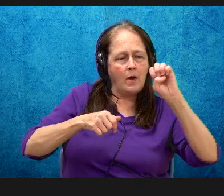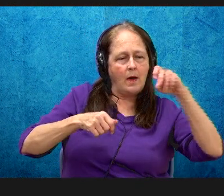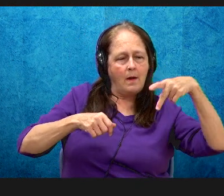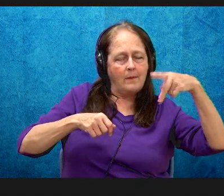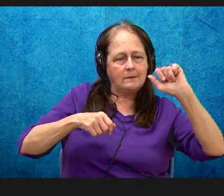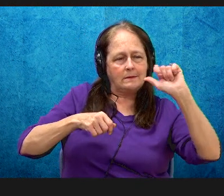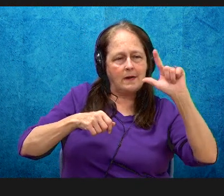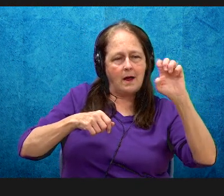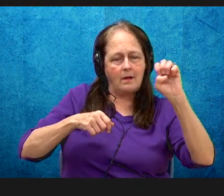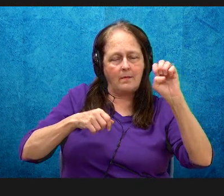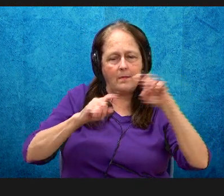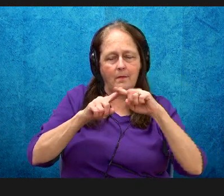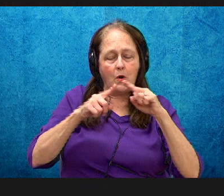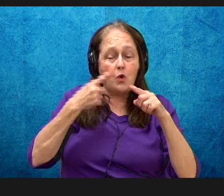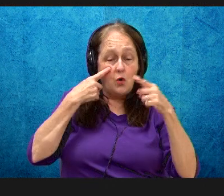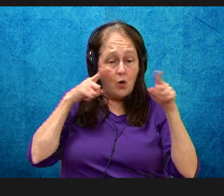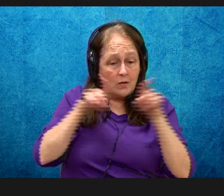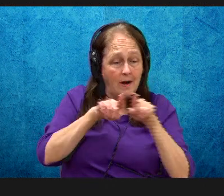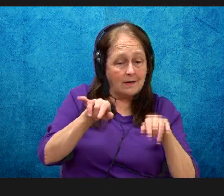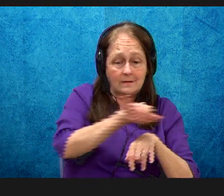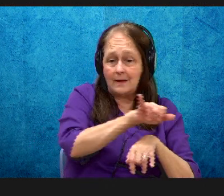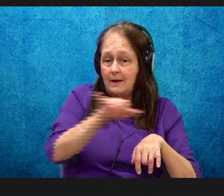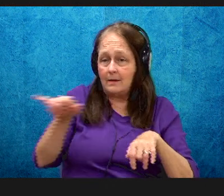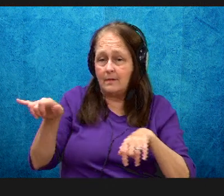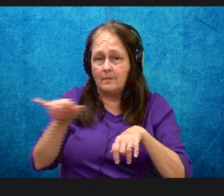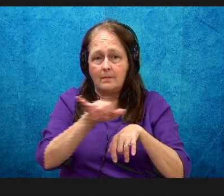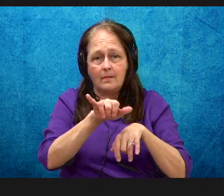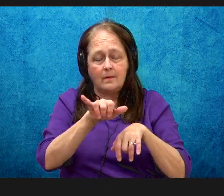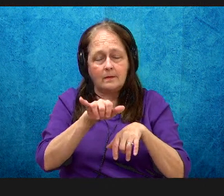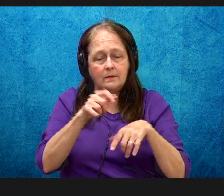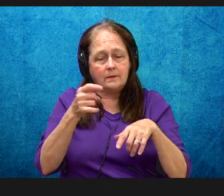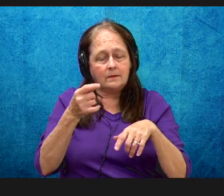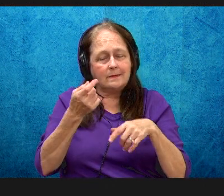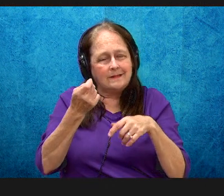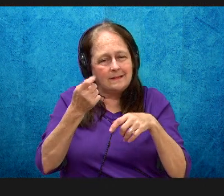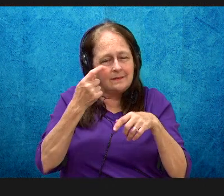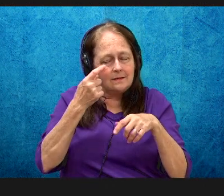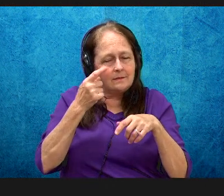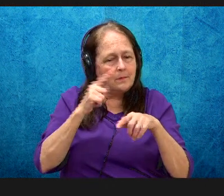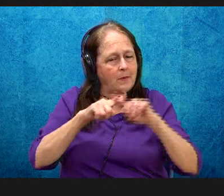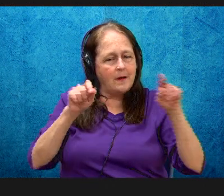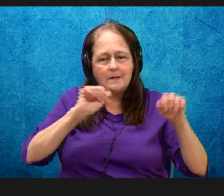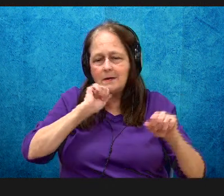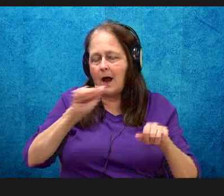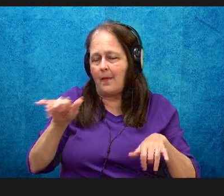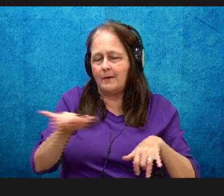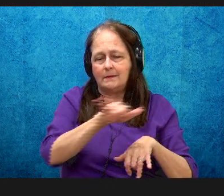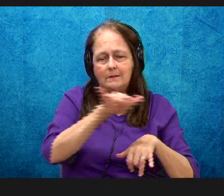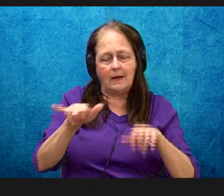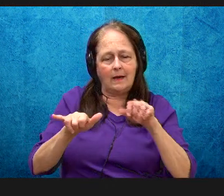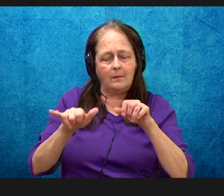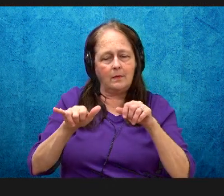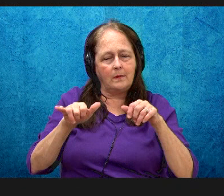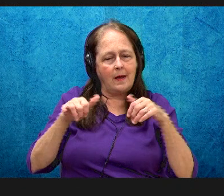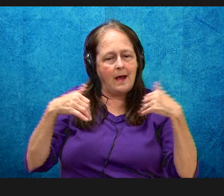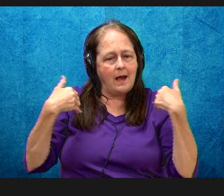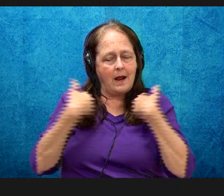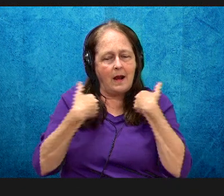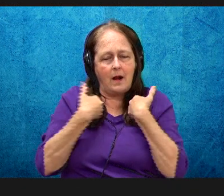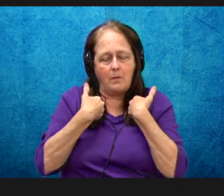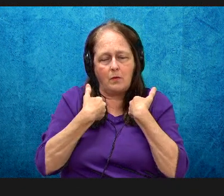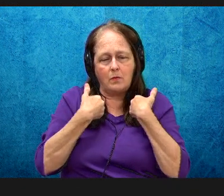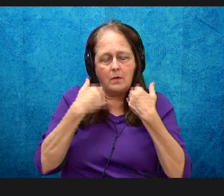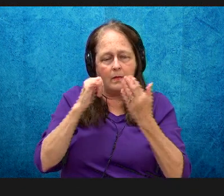alike, but there's a but here. They're telling us something is about to change. They are not the same creature. So the